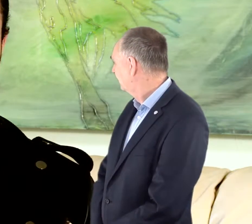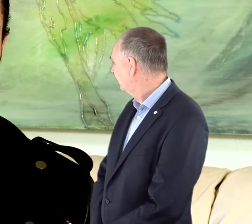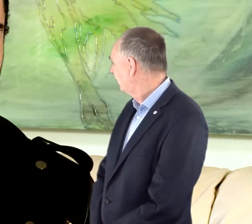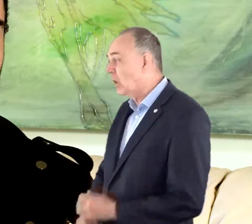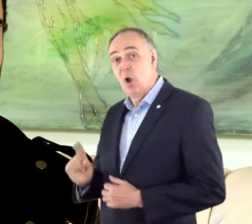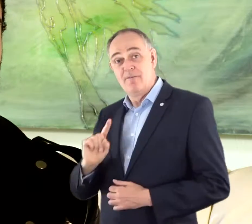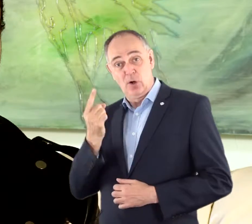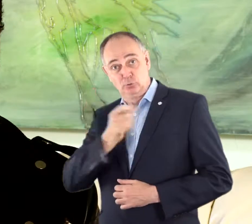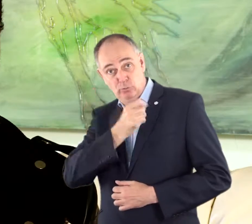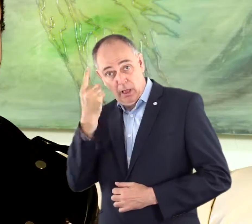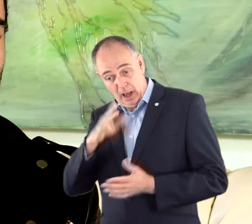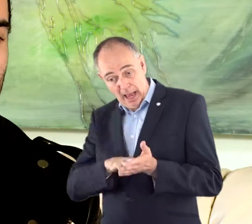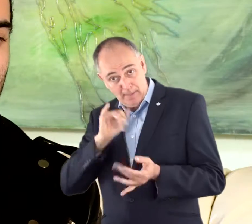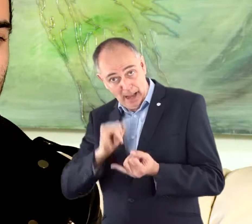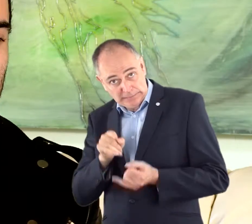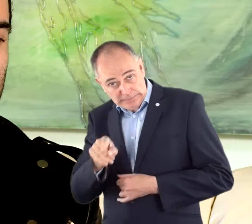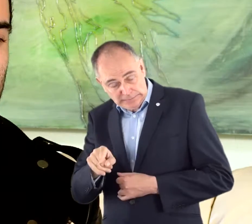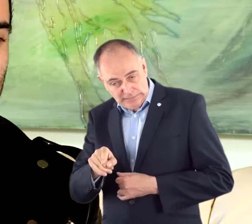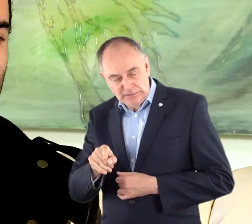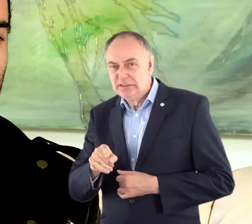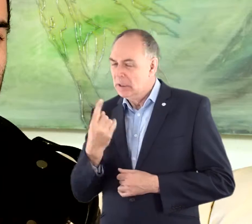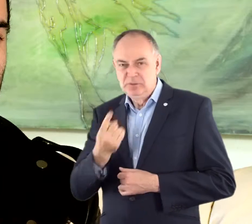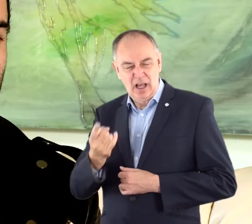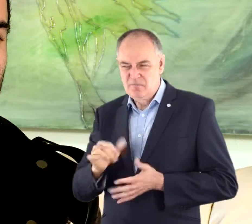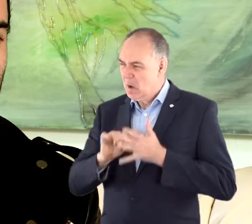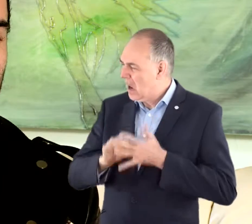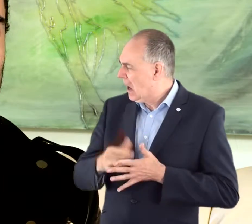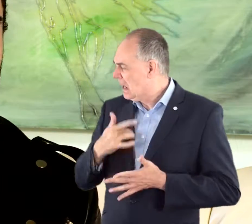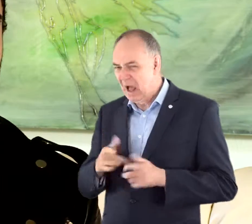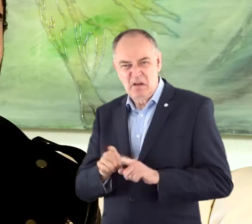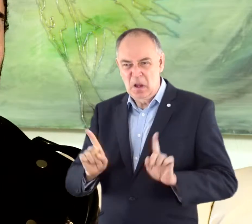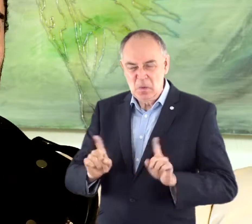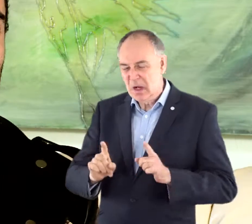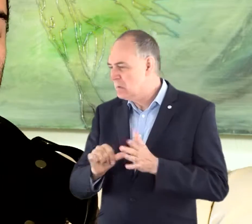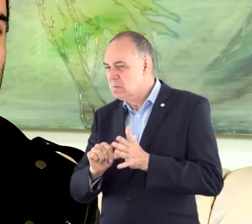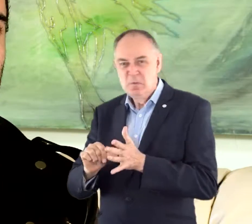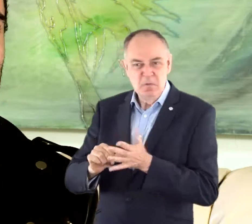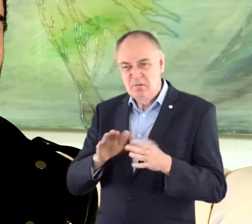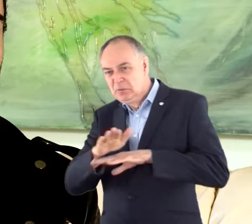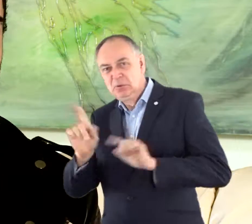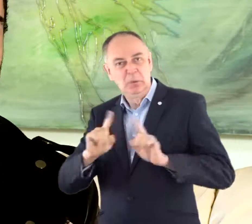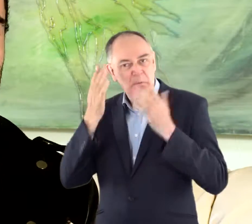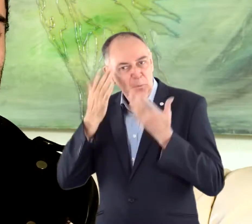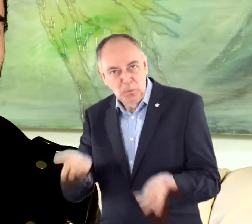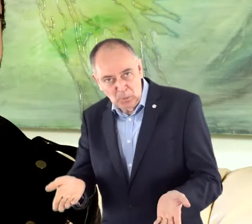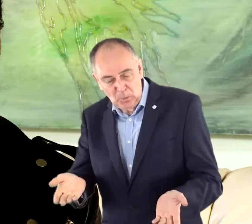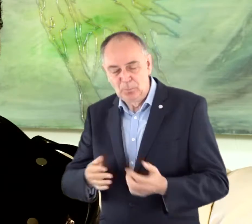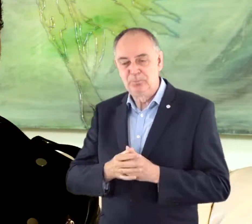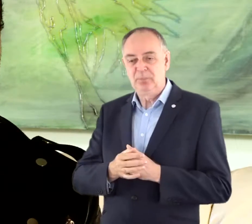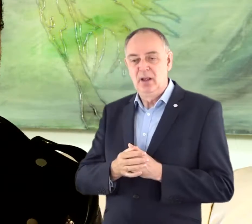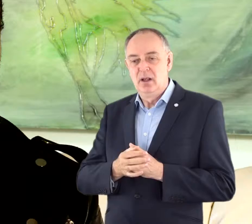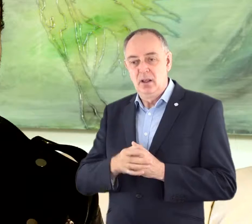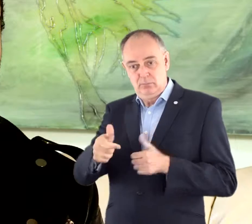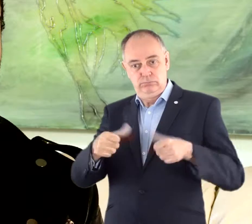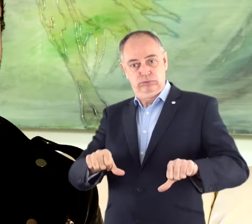implications that it would have on his life. And when he suddenly managed to get the house that he's in now